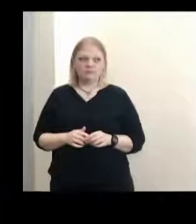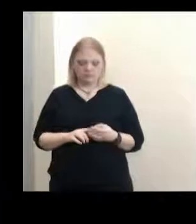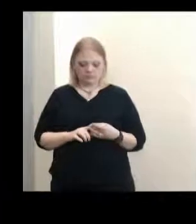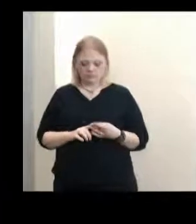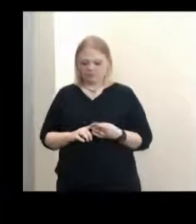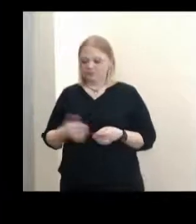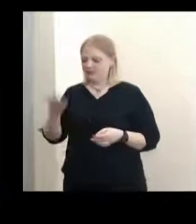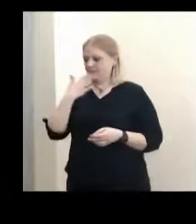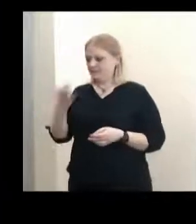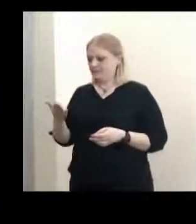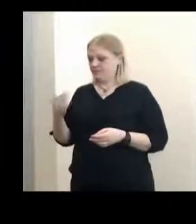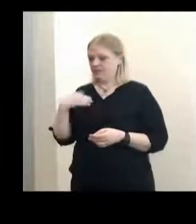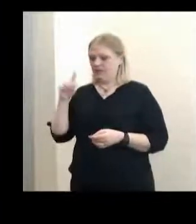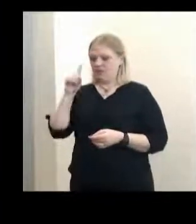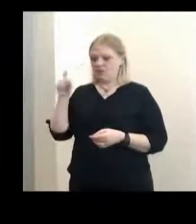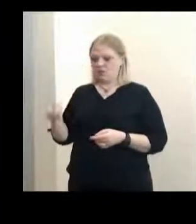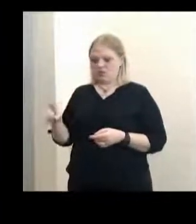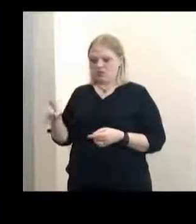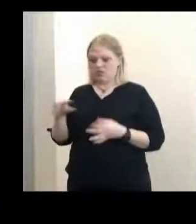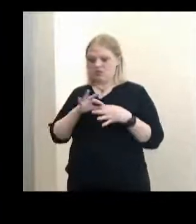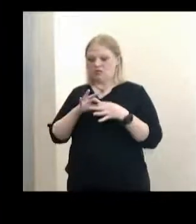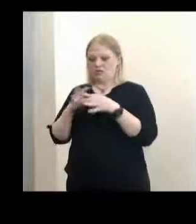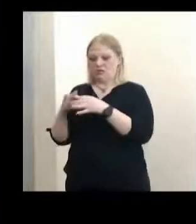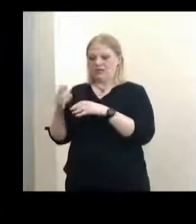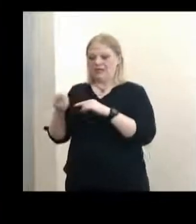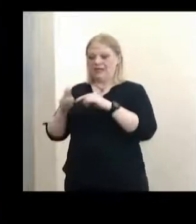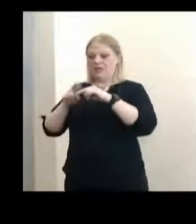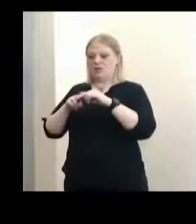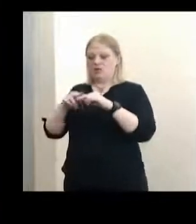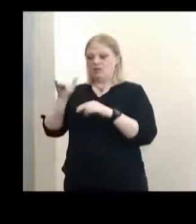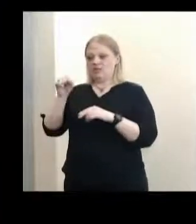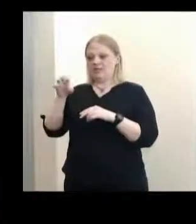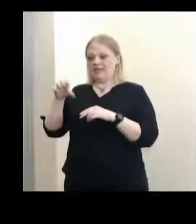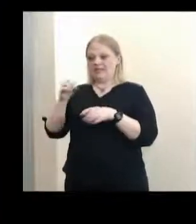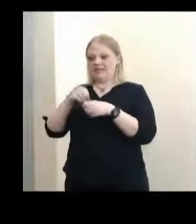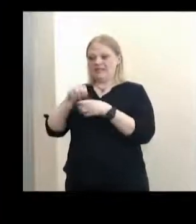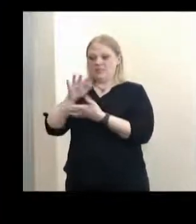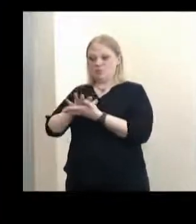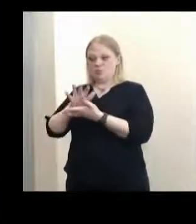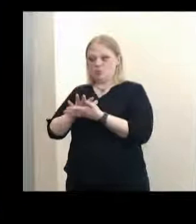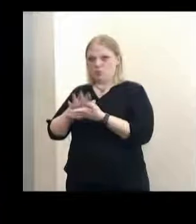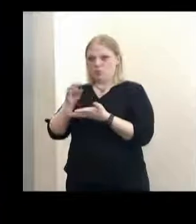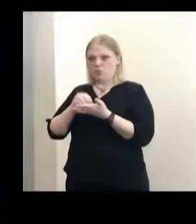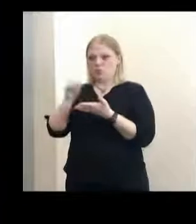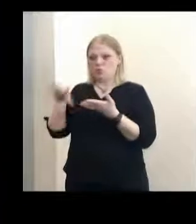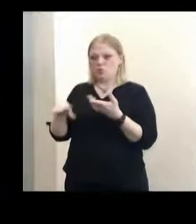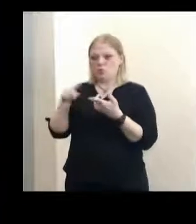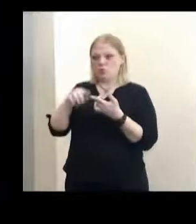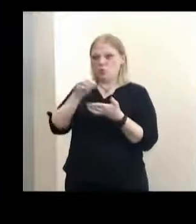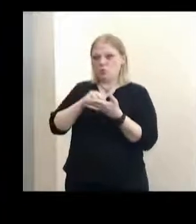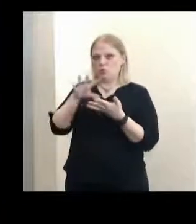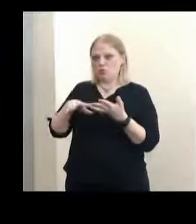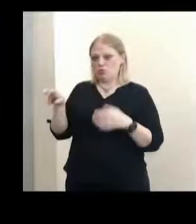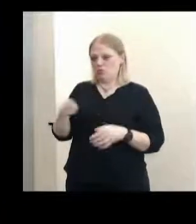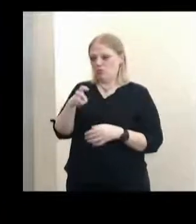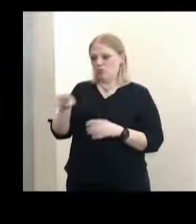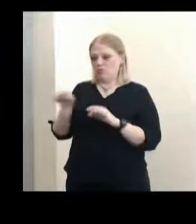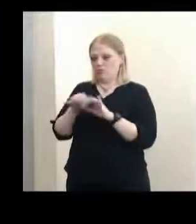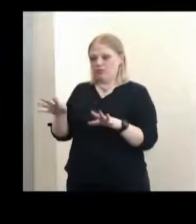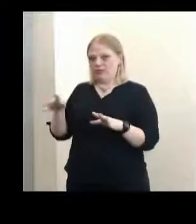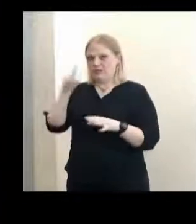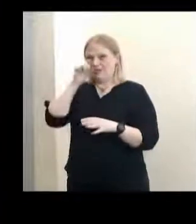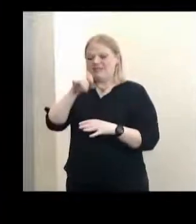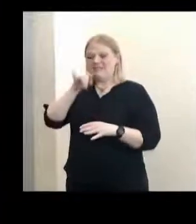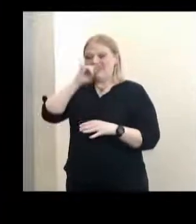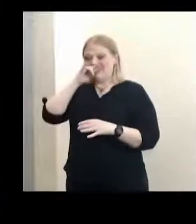Thank you. I have a question on the increase in cases in schools, the student to student. Is it from kids hanging